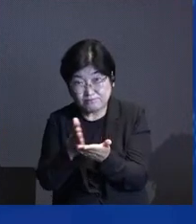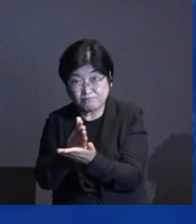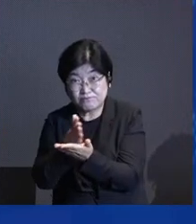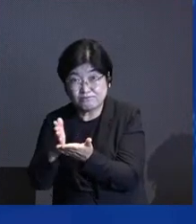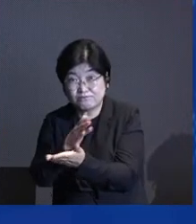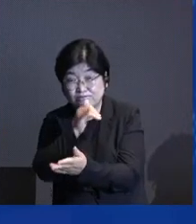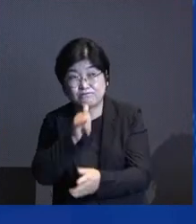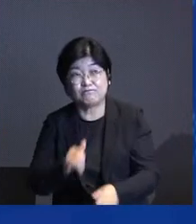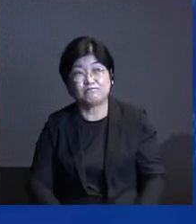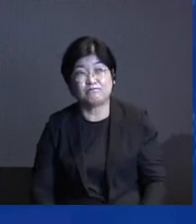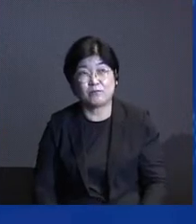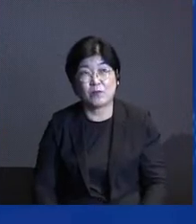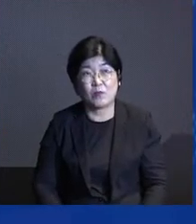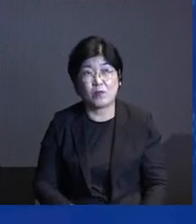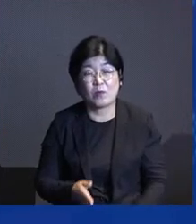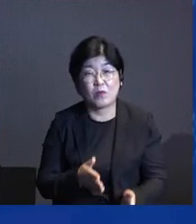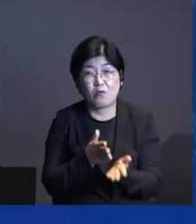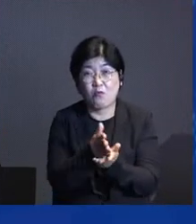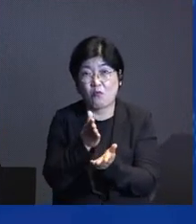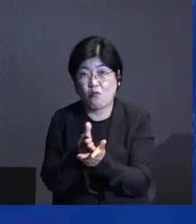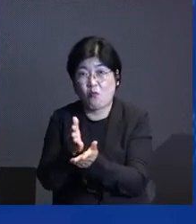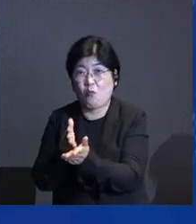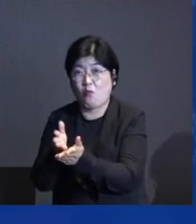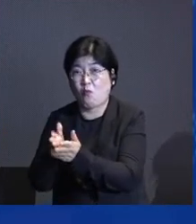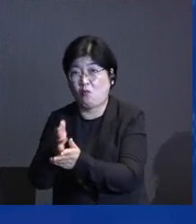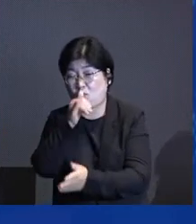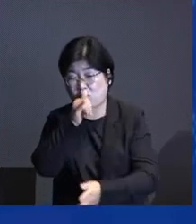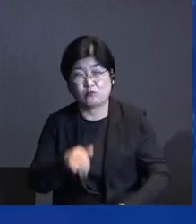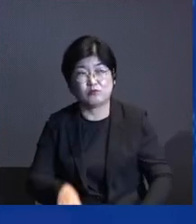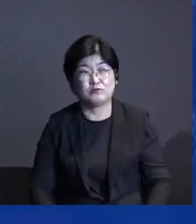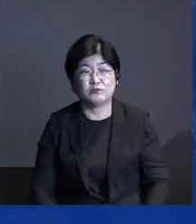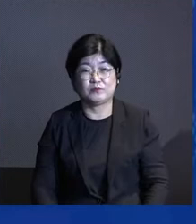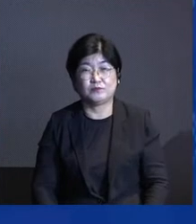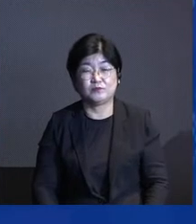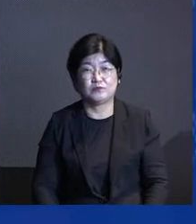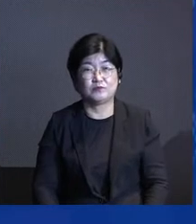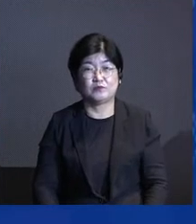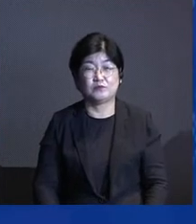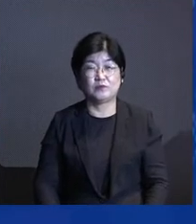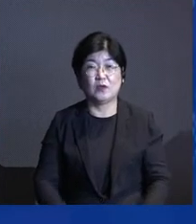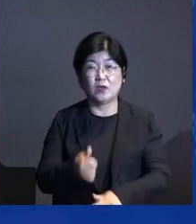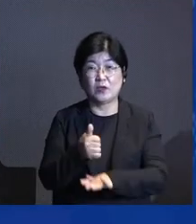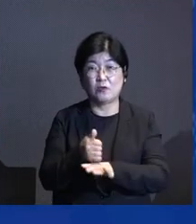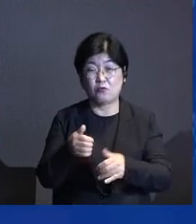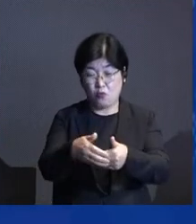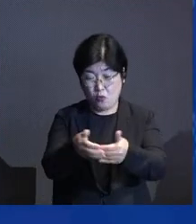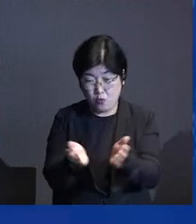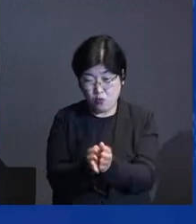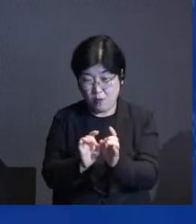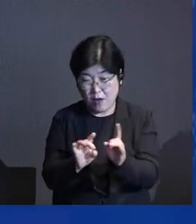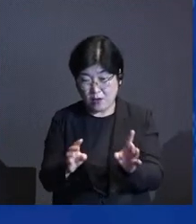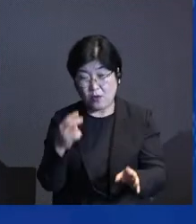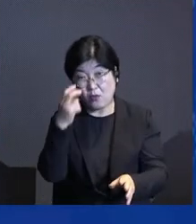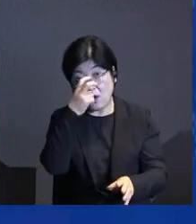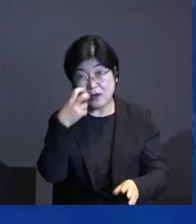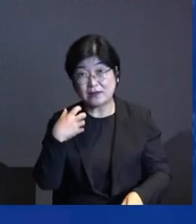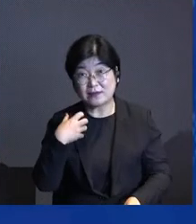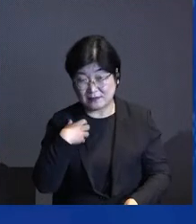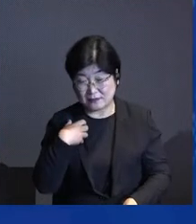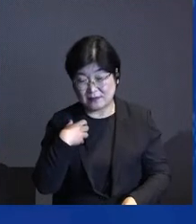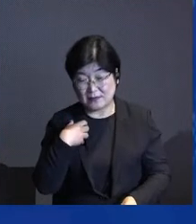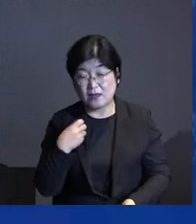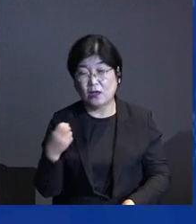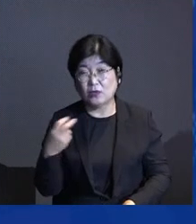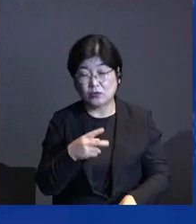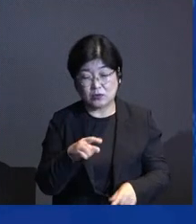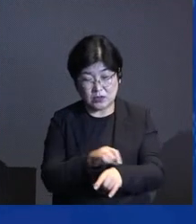smaller groups with a group leader for each, and then for easier management. And also the clubs have